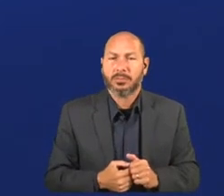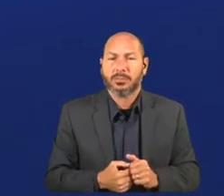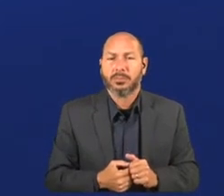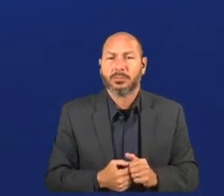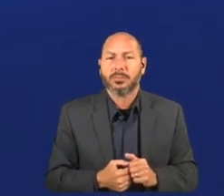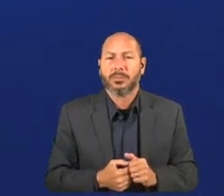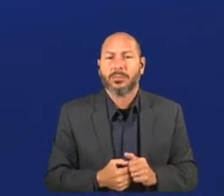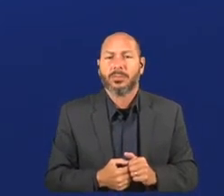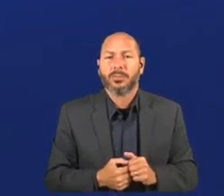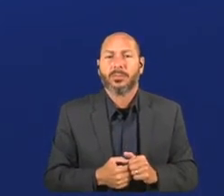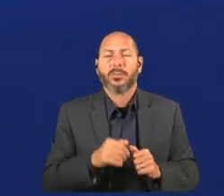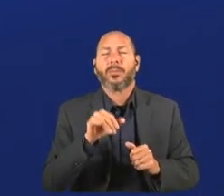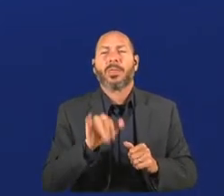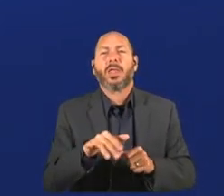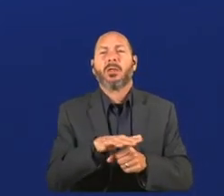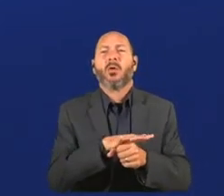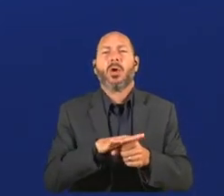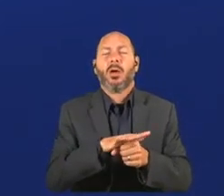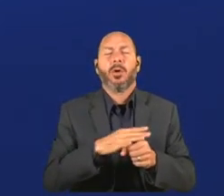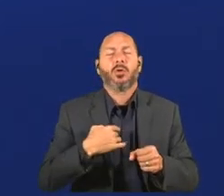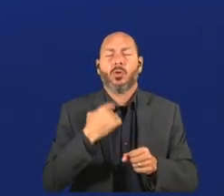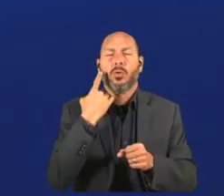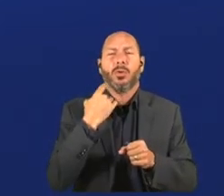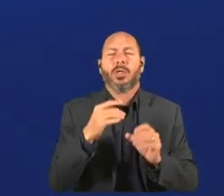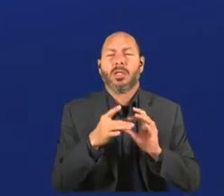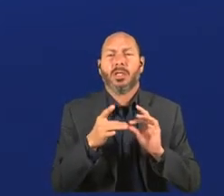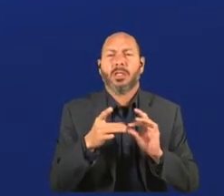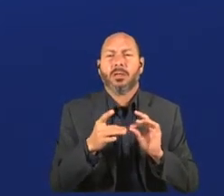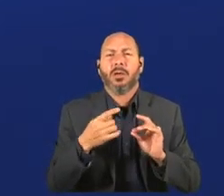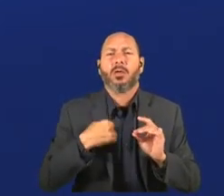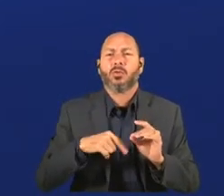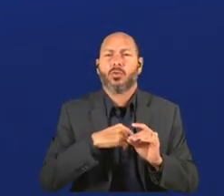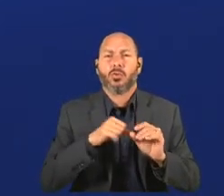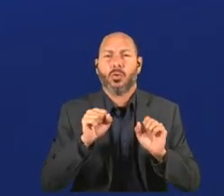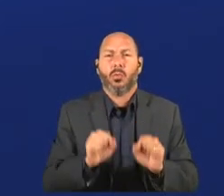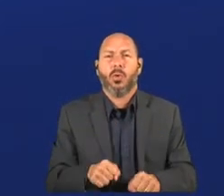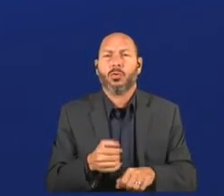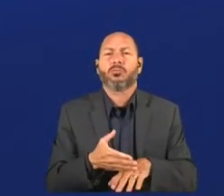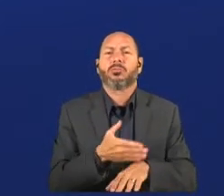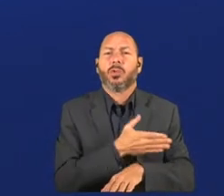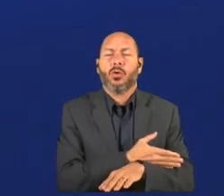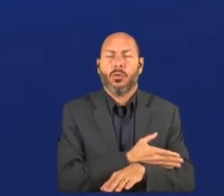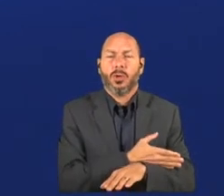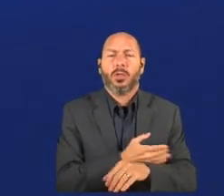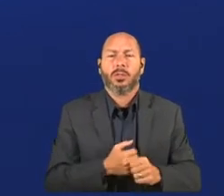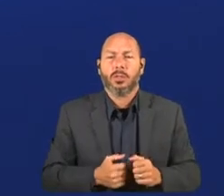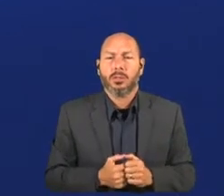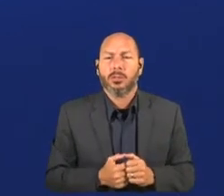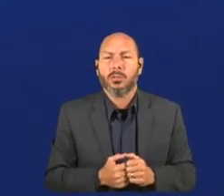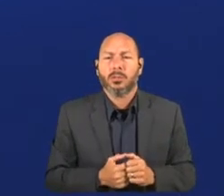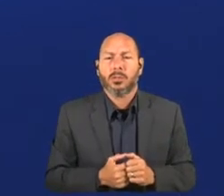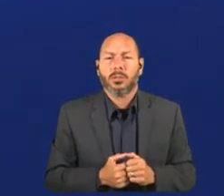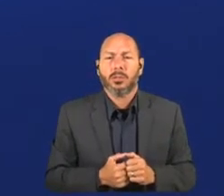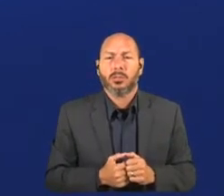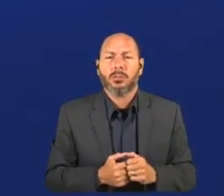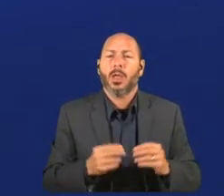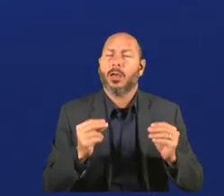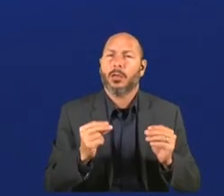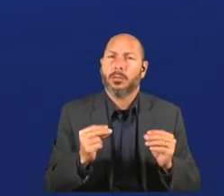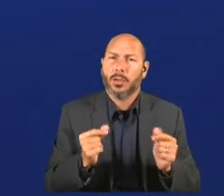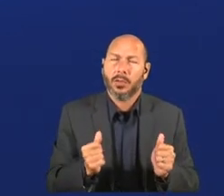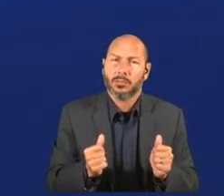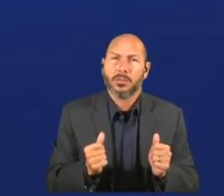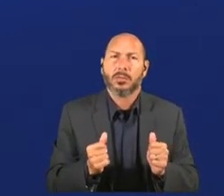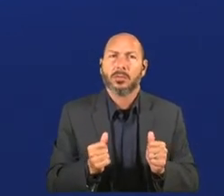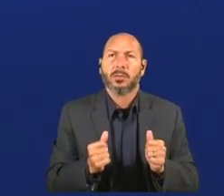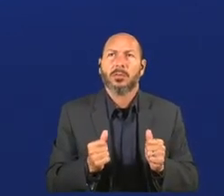This is one of the areas that I mentioned has significant potential to have a quick, and when I say